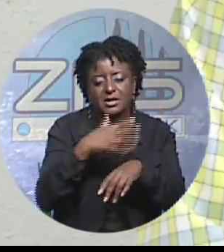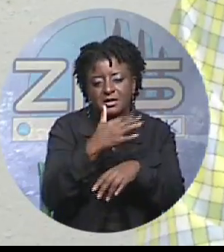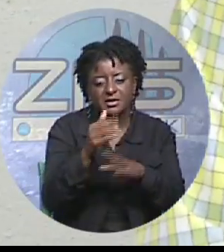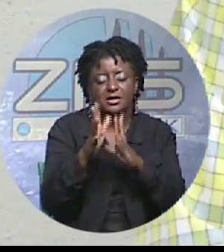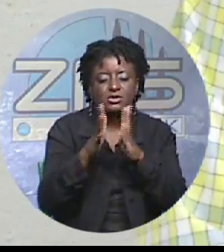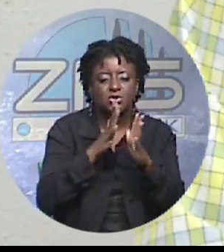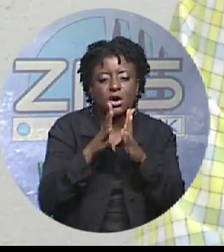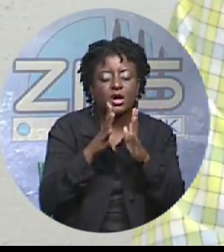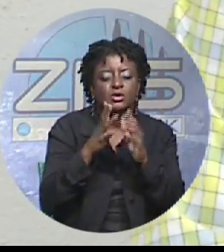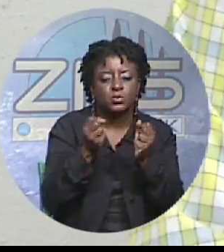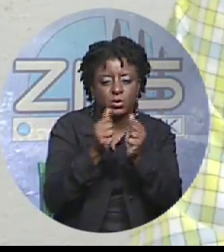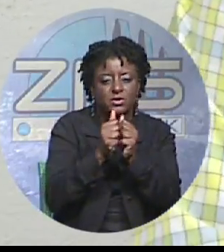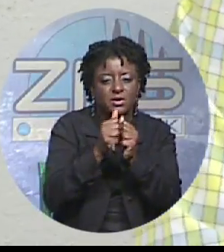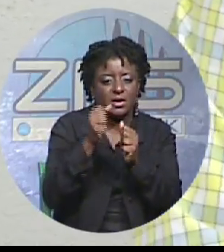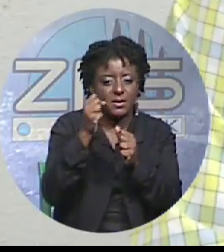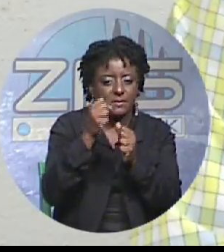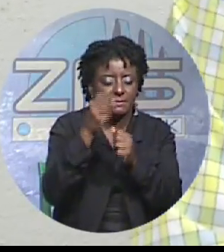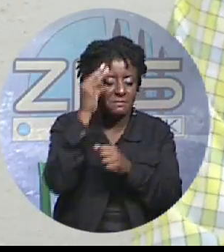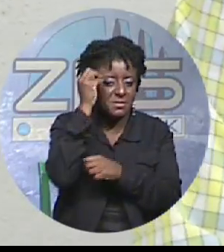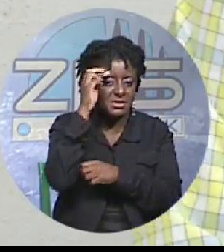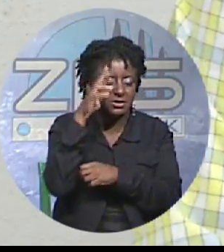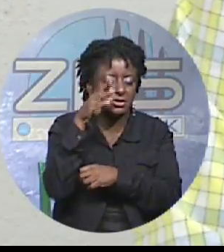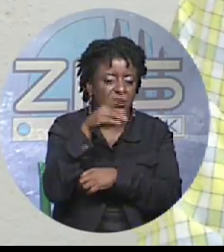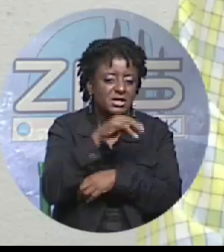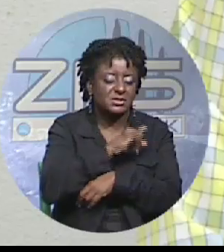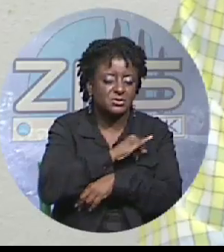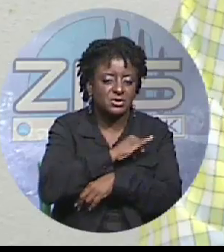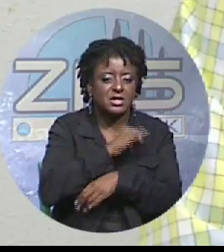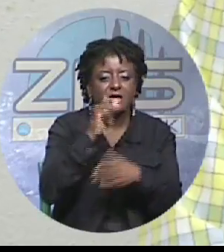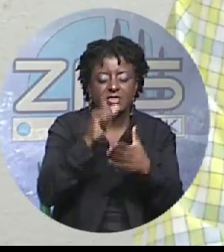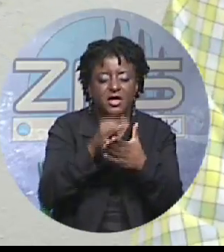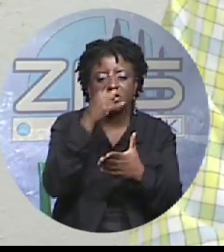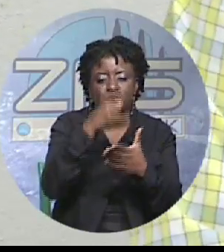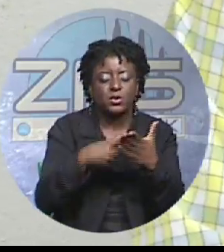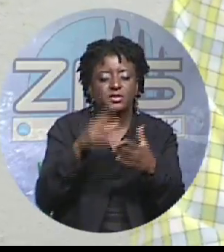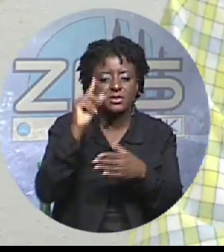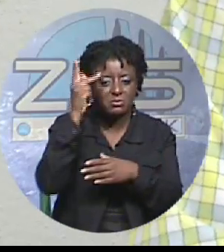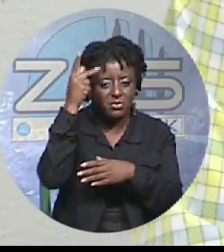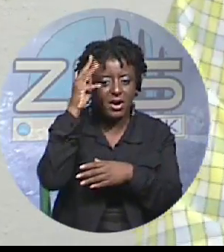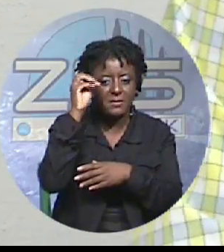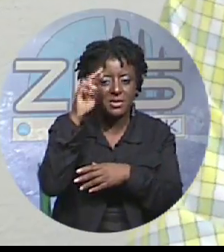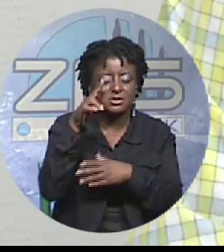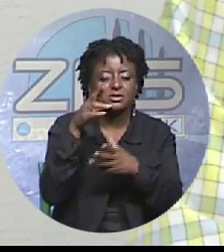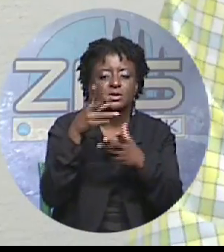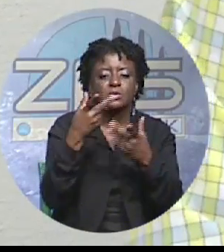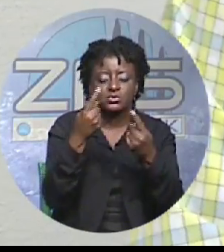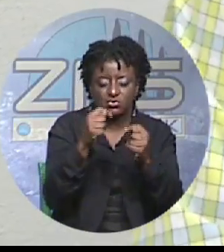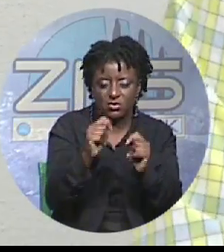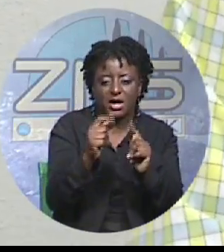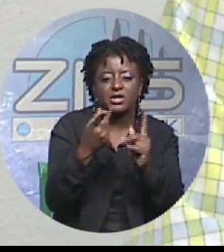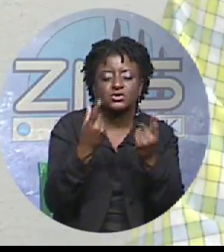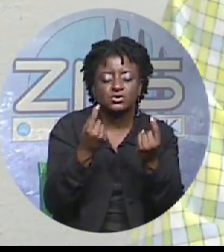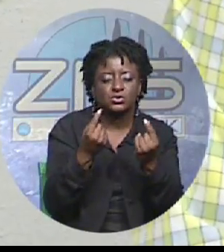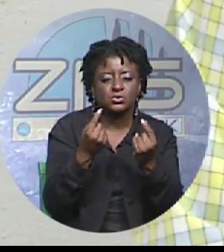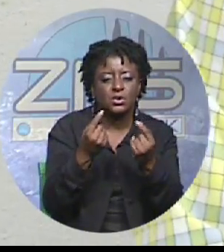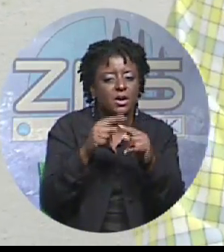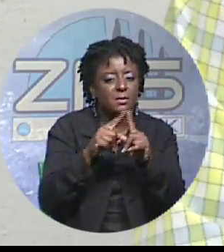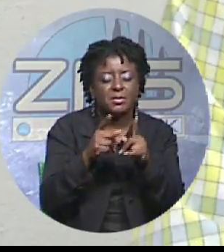repeatedly with Mr. Ismailin. That's exactly what the Prime Minister was attempting to do, but to no